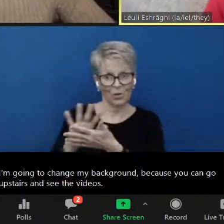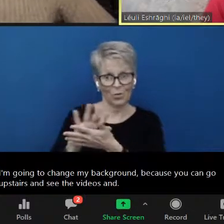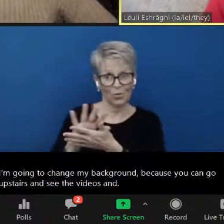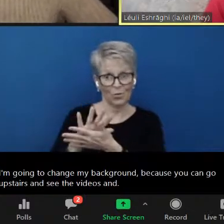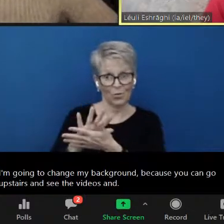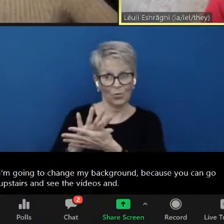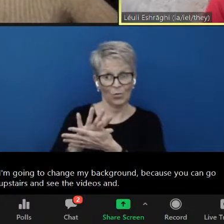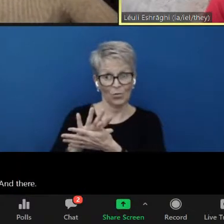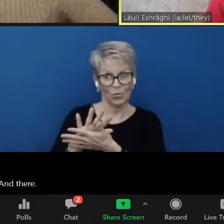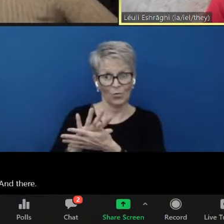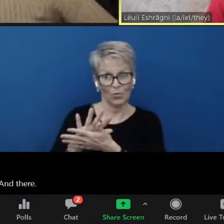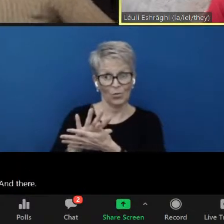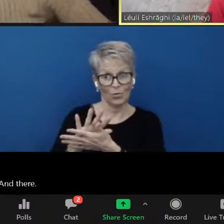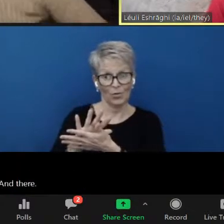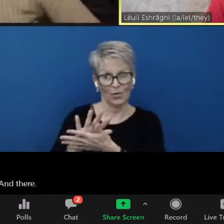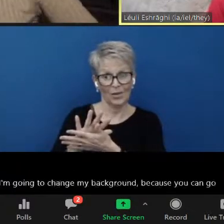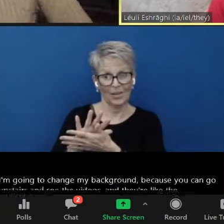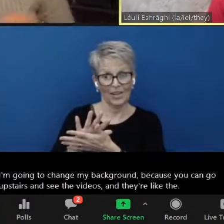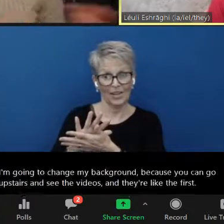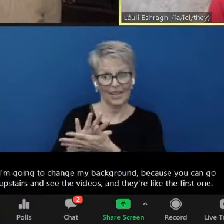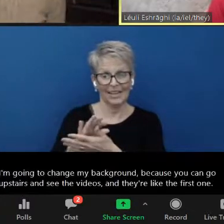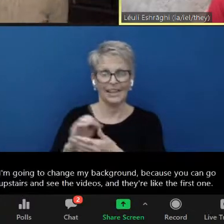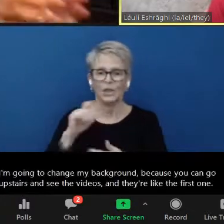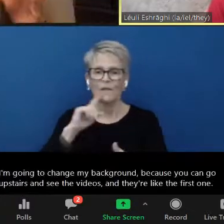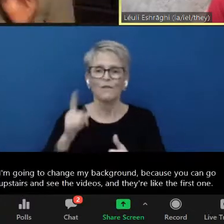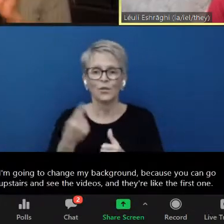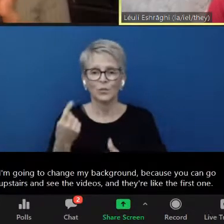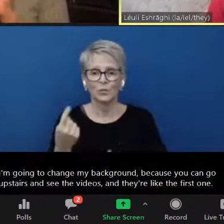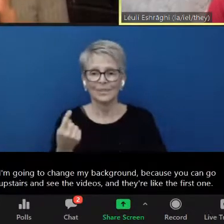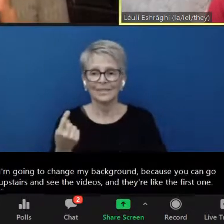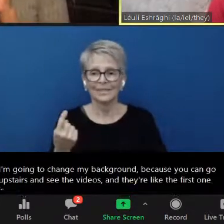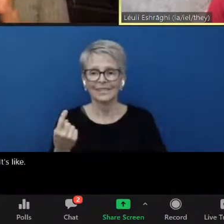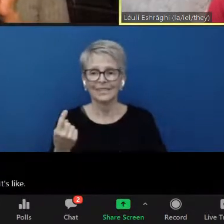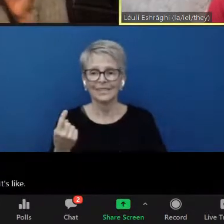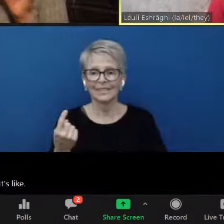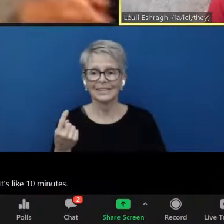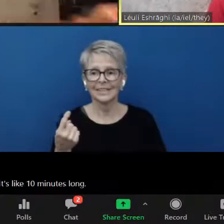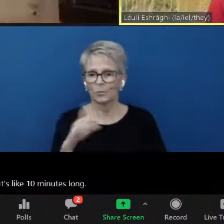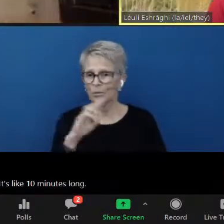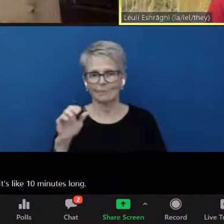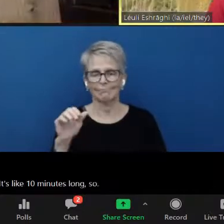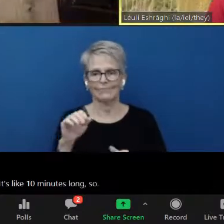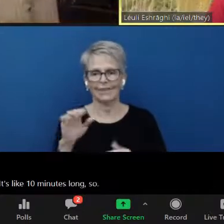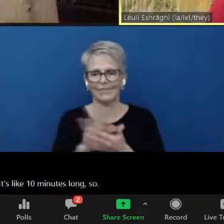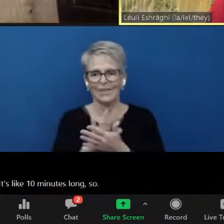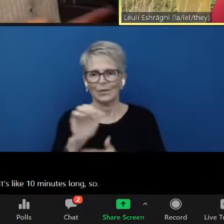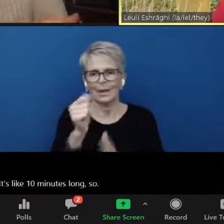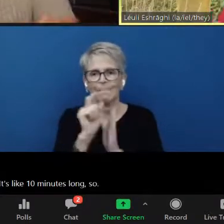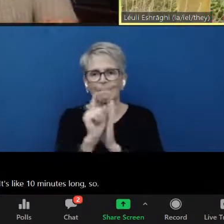And they're like the first one is like 10 minutes long. So